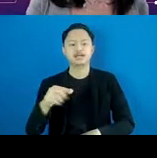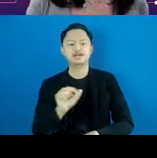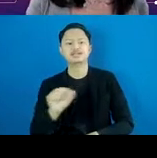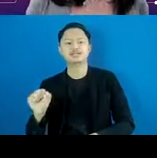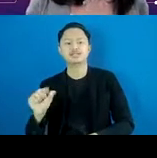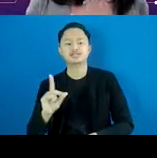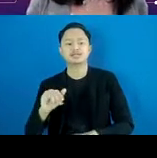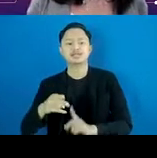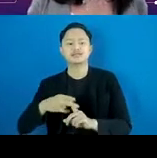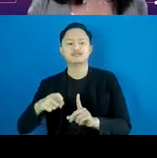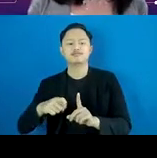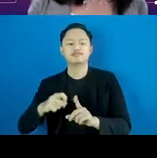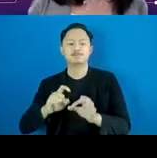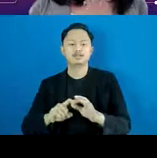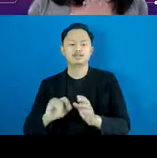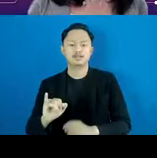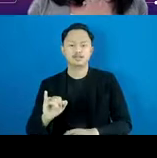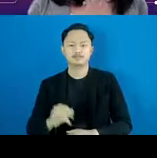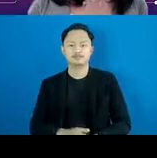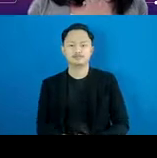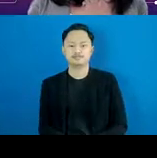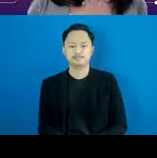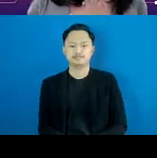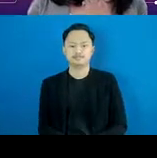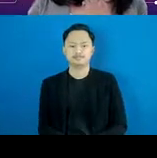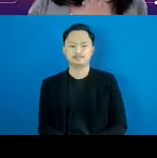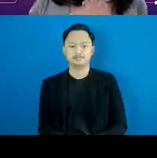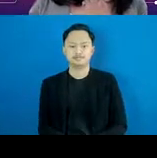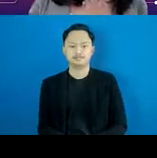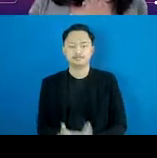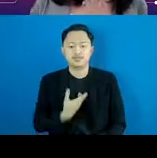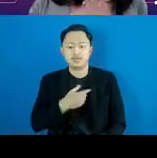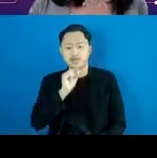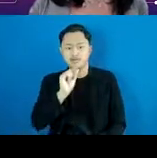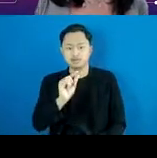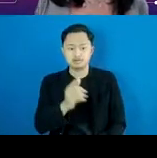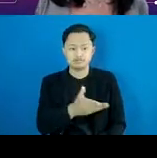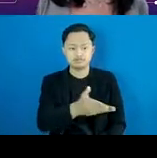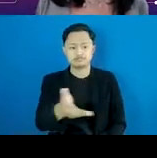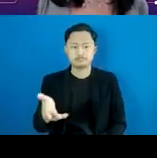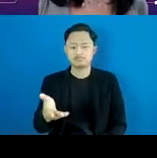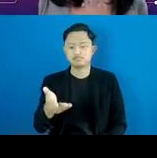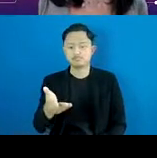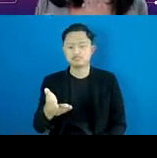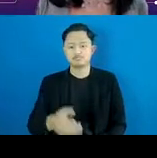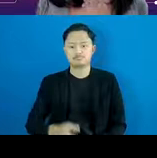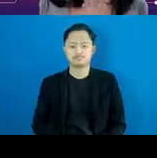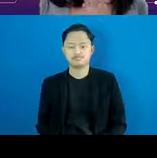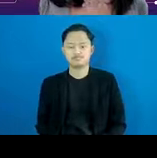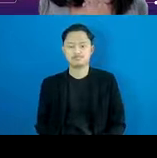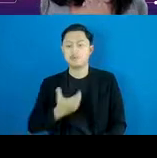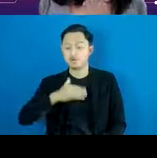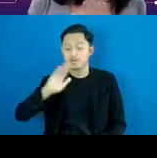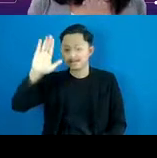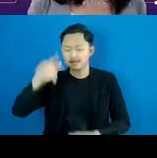Anam. And ladies and gentlemen, if you are invited to ask questions, you may raise your hand and then you may